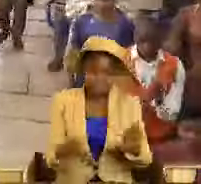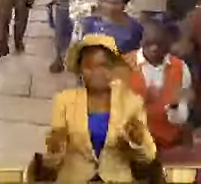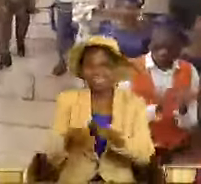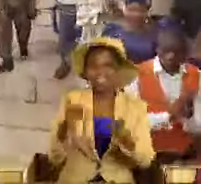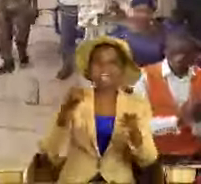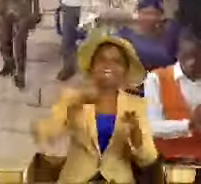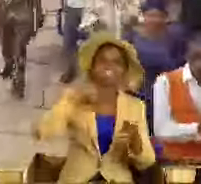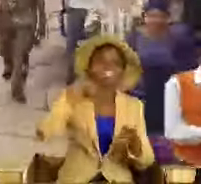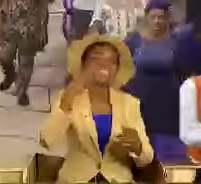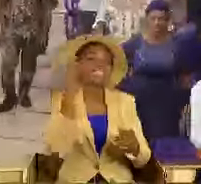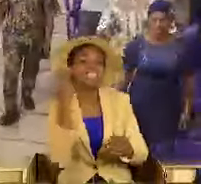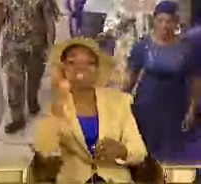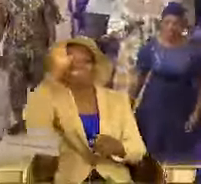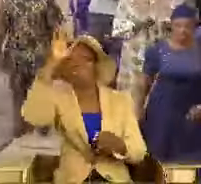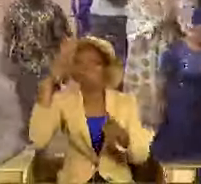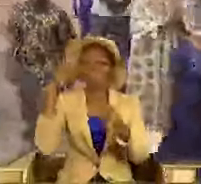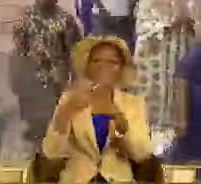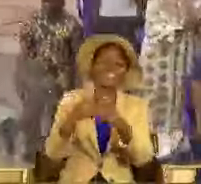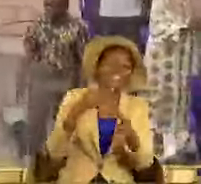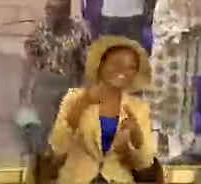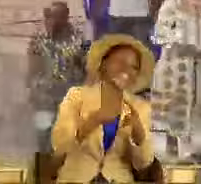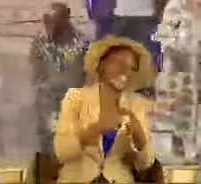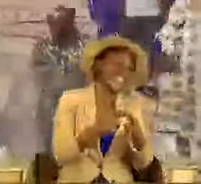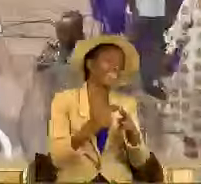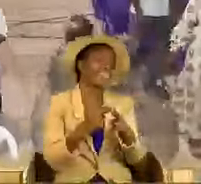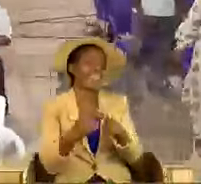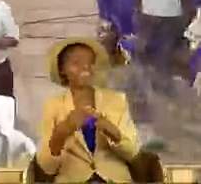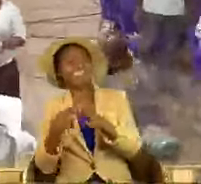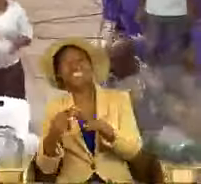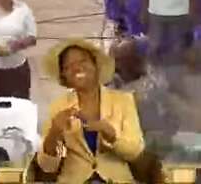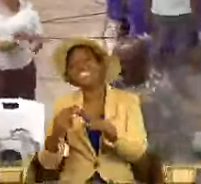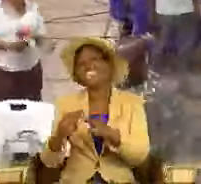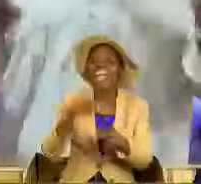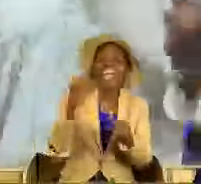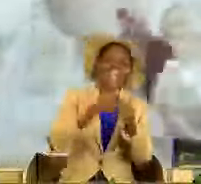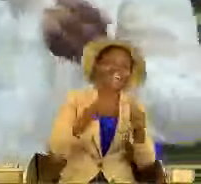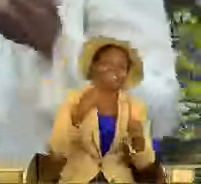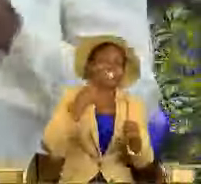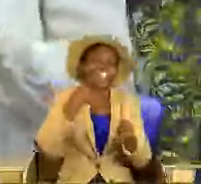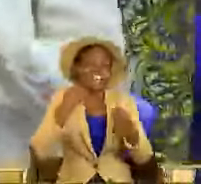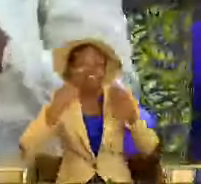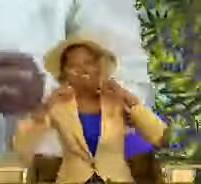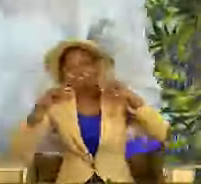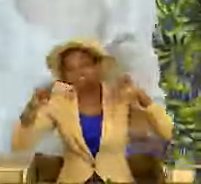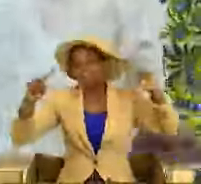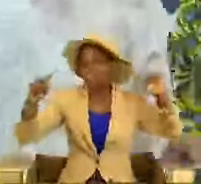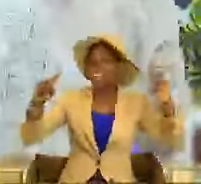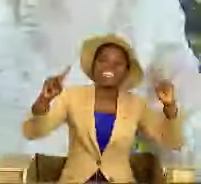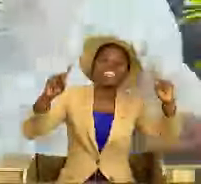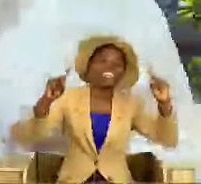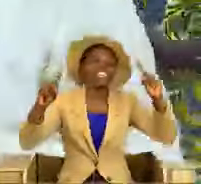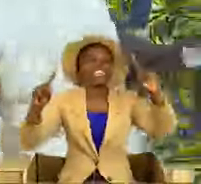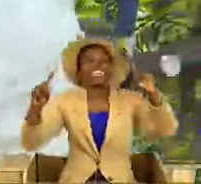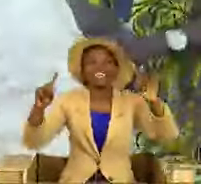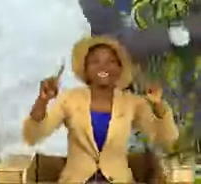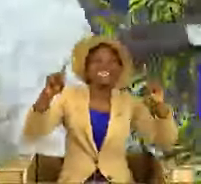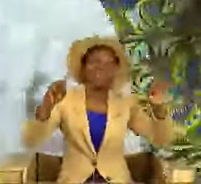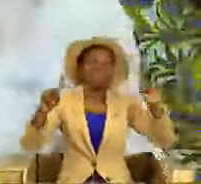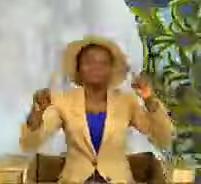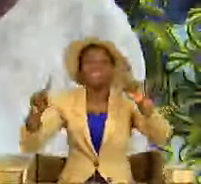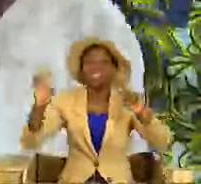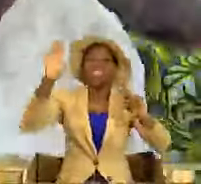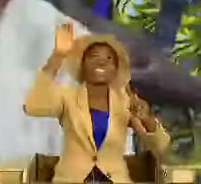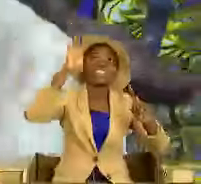every I the meion of name every thong confess you